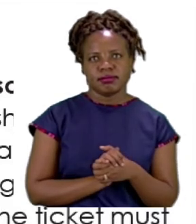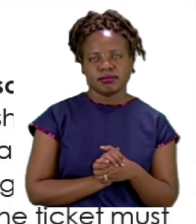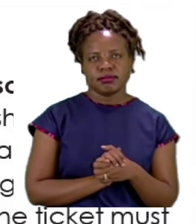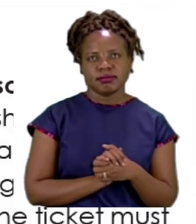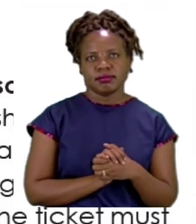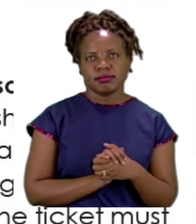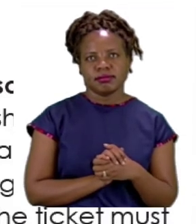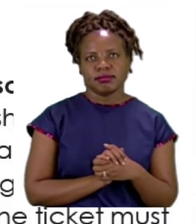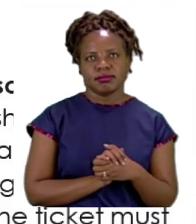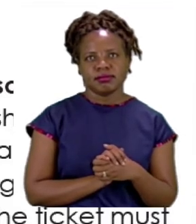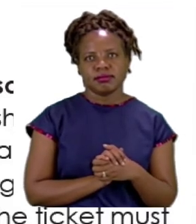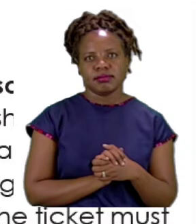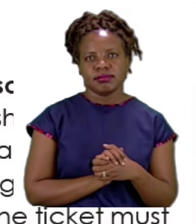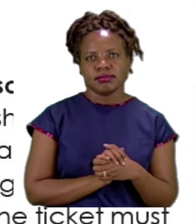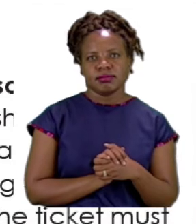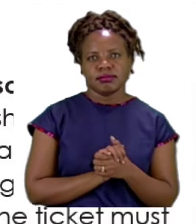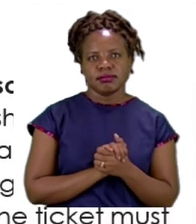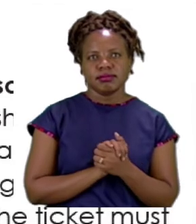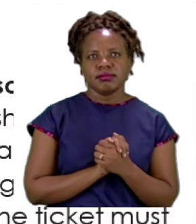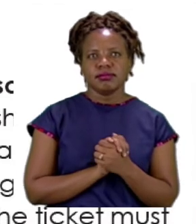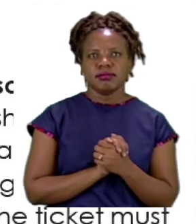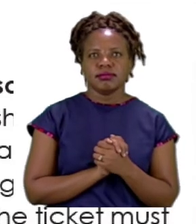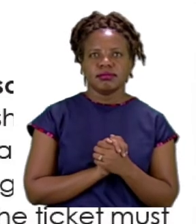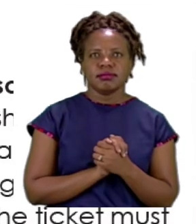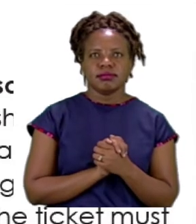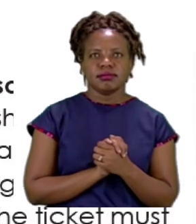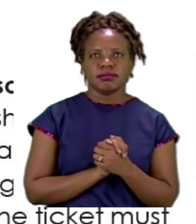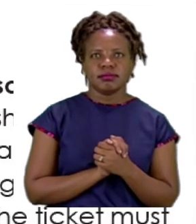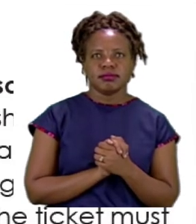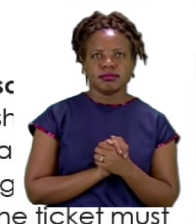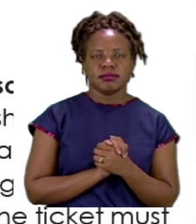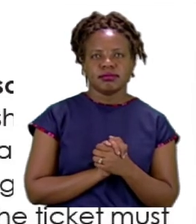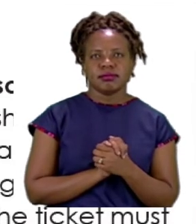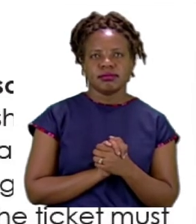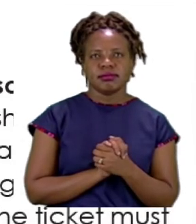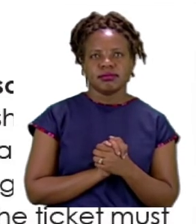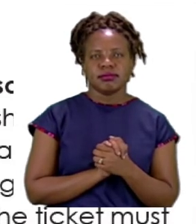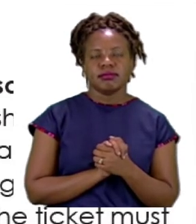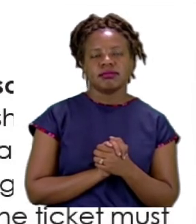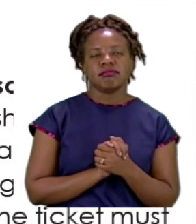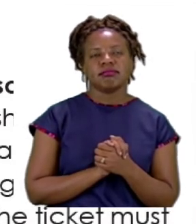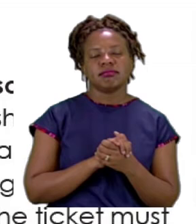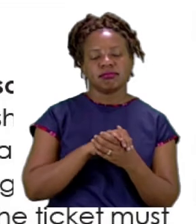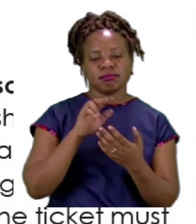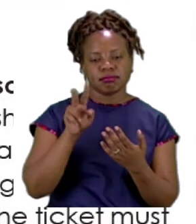sounds. So look out for any words that have an A and an I in